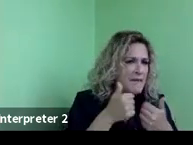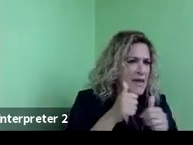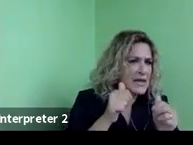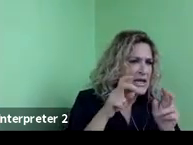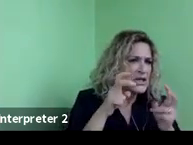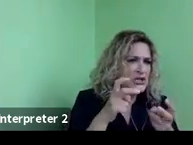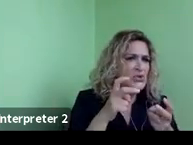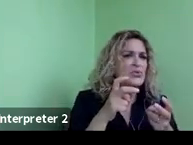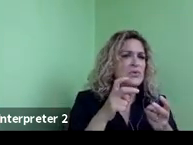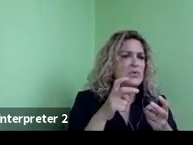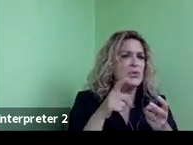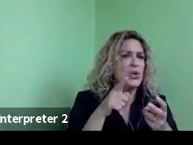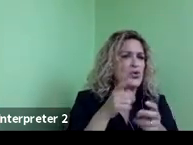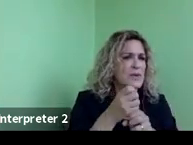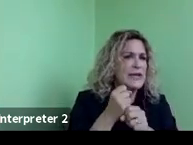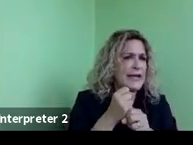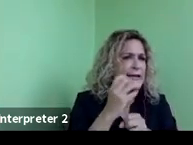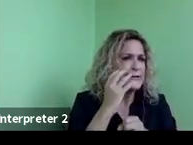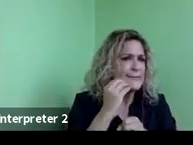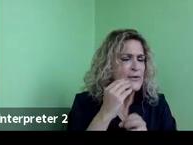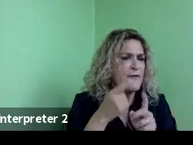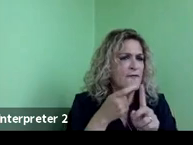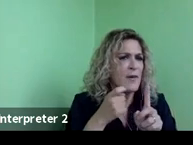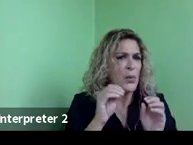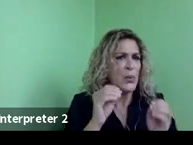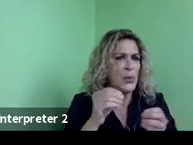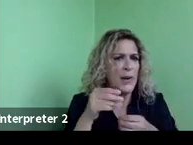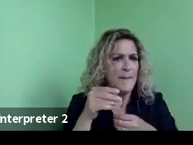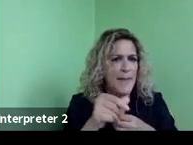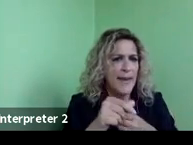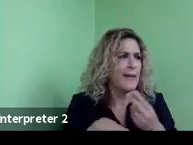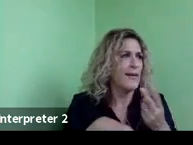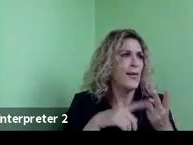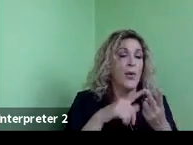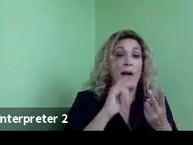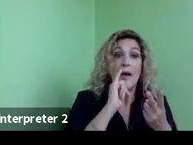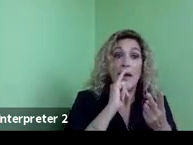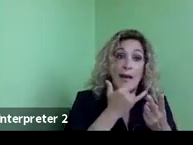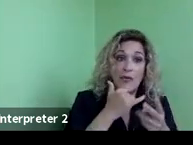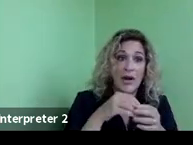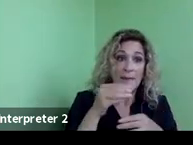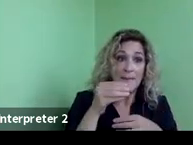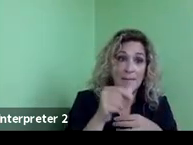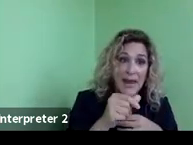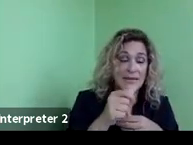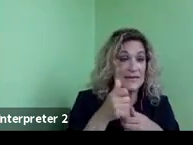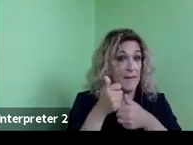paid? Have there been errors in payments? Again, you know, based due to this new